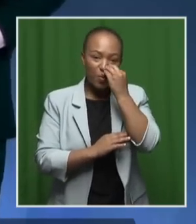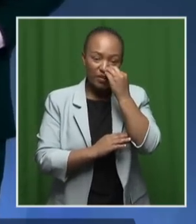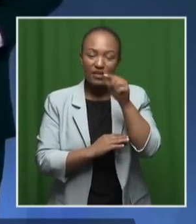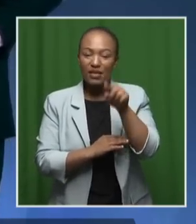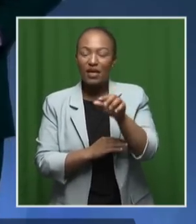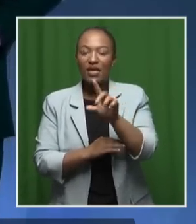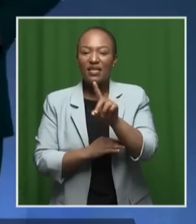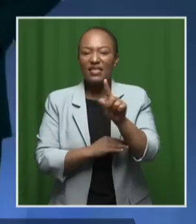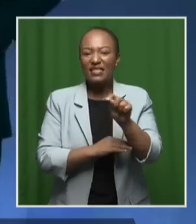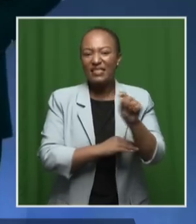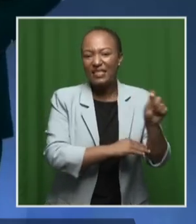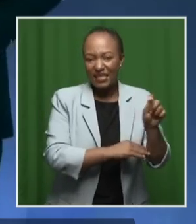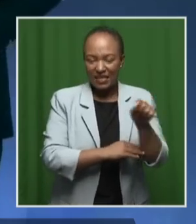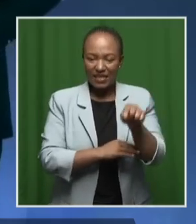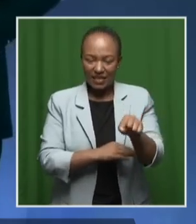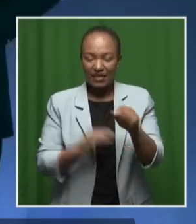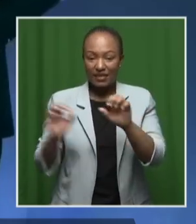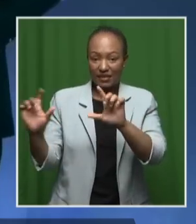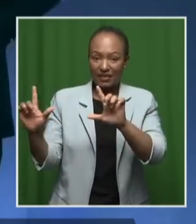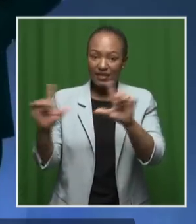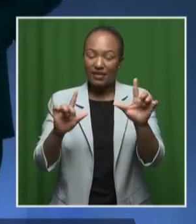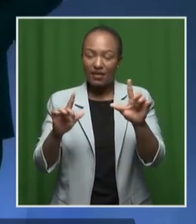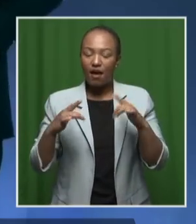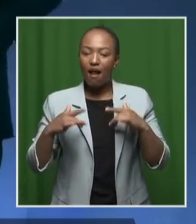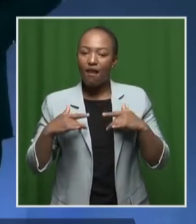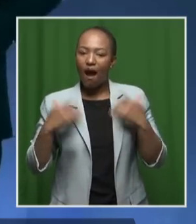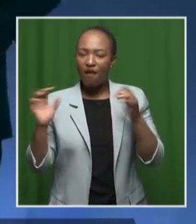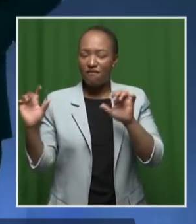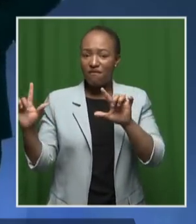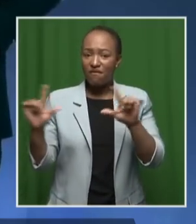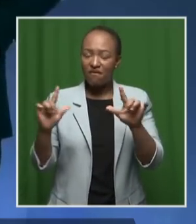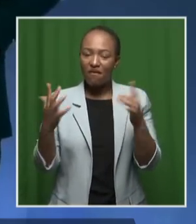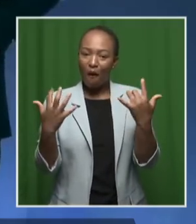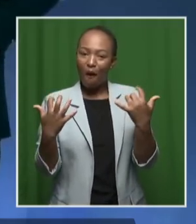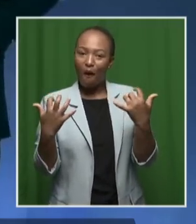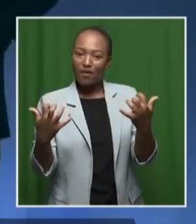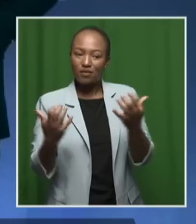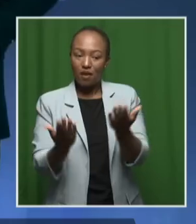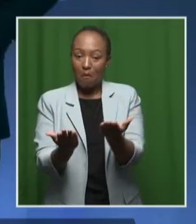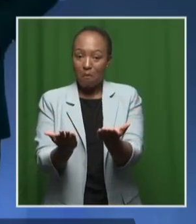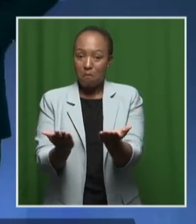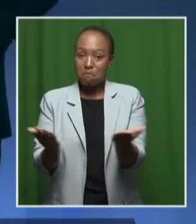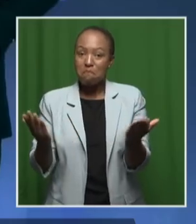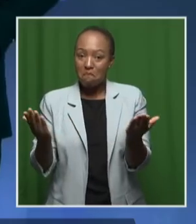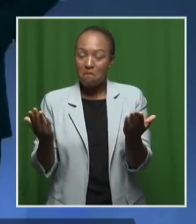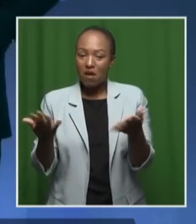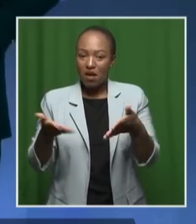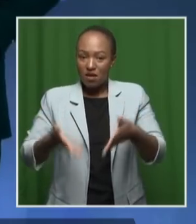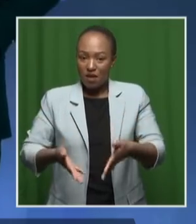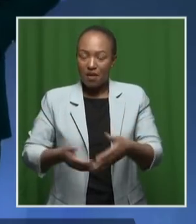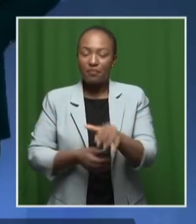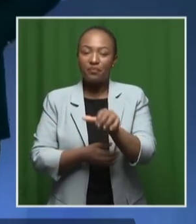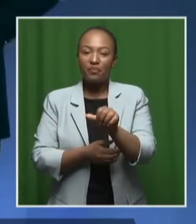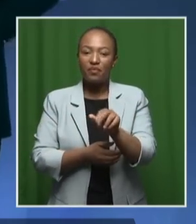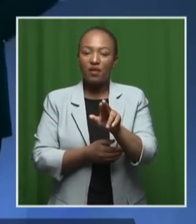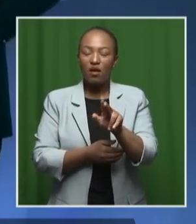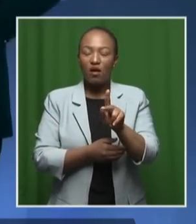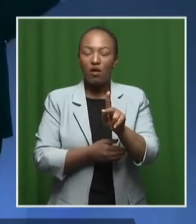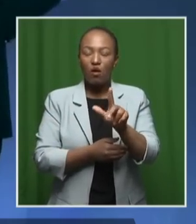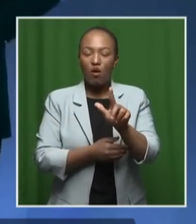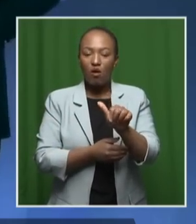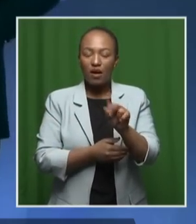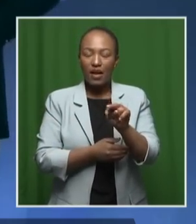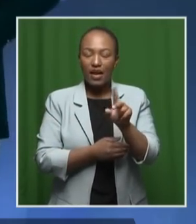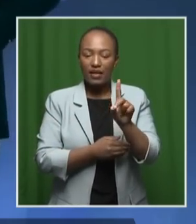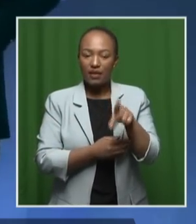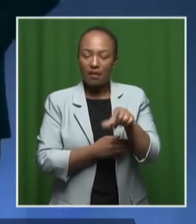DTT. And, of course, we have a live studio audience with us here at our studios in Auckland Park. But, of course, I'm not